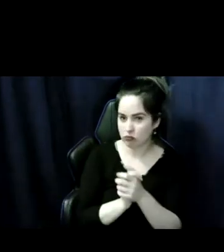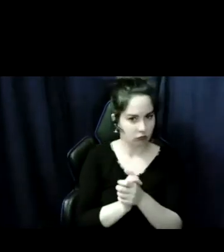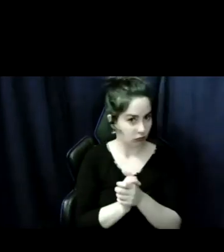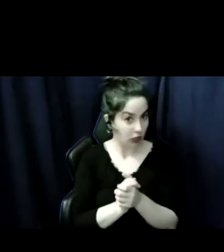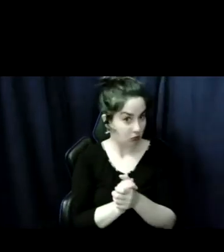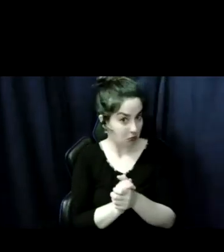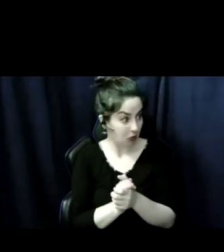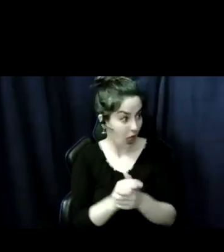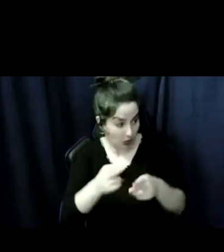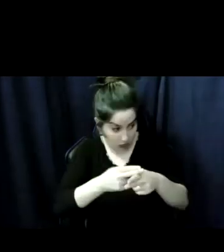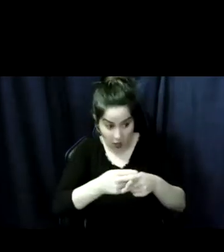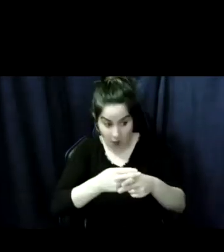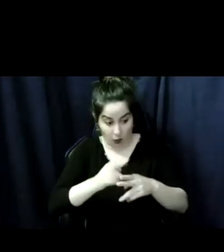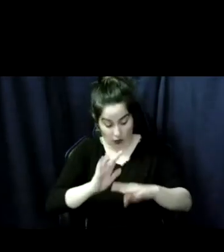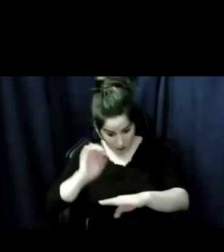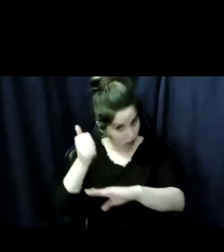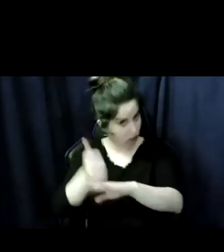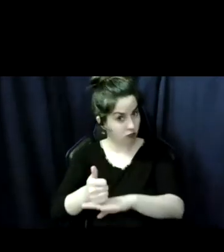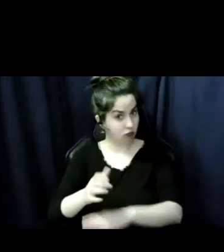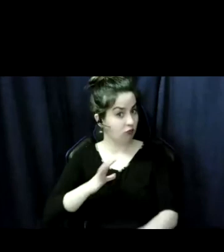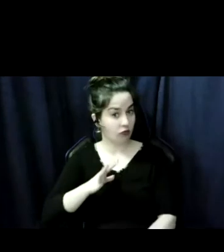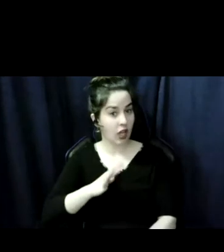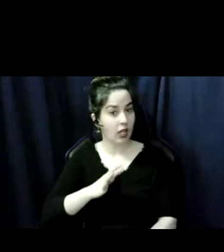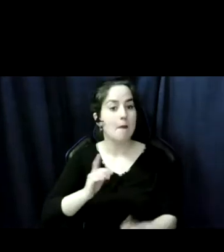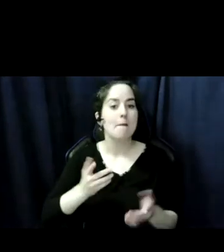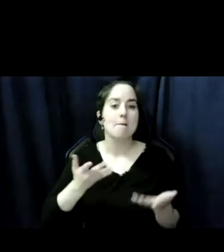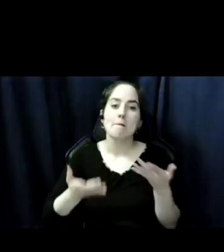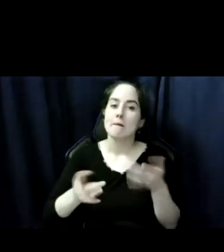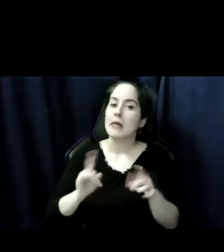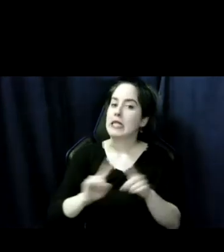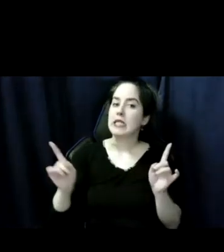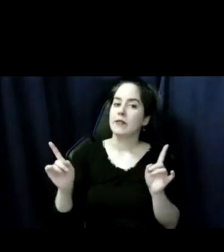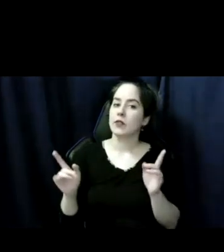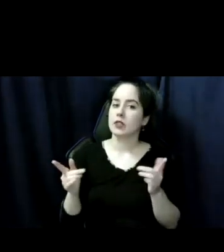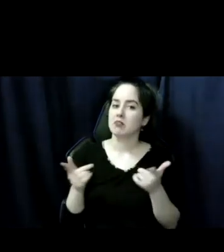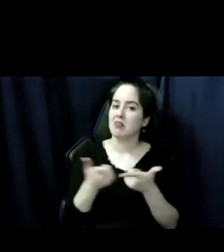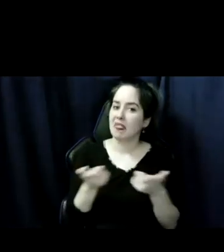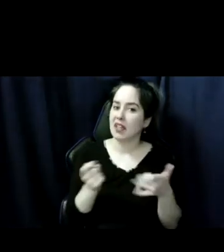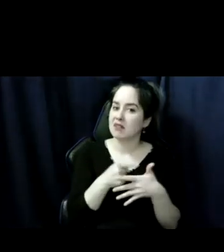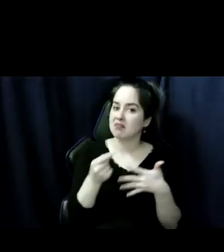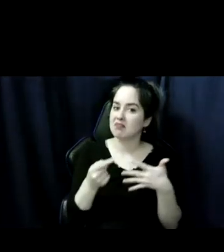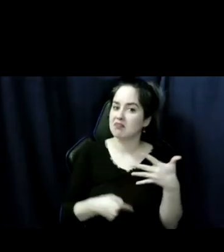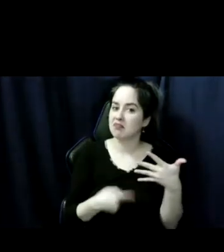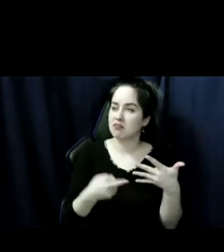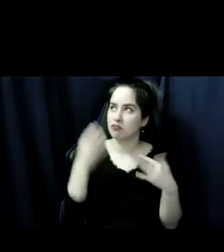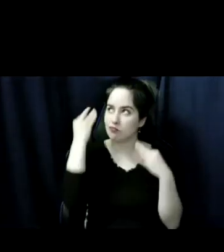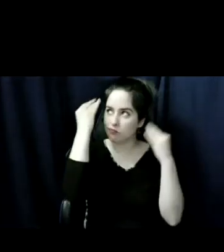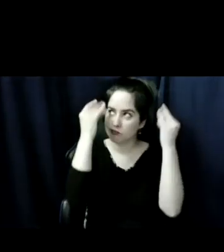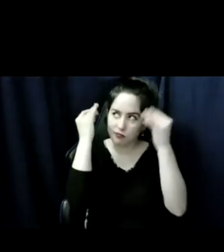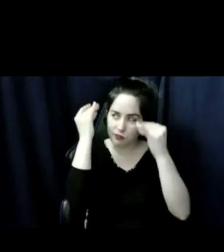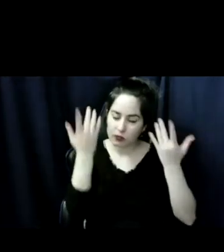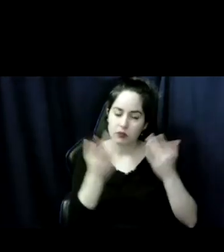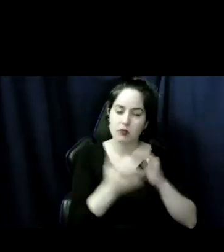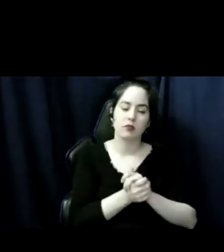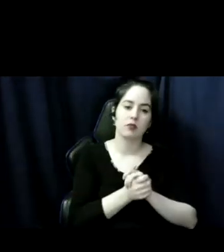for sure. There may be different things to consider depending on what the work is and how it's intended to